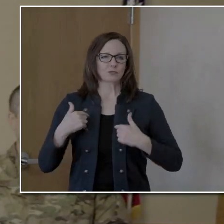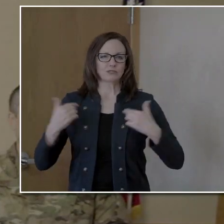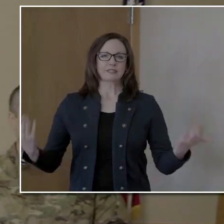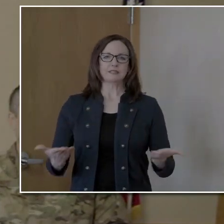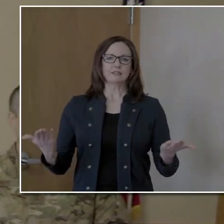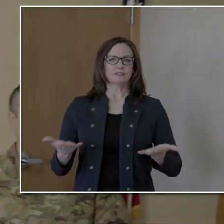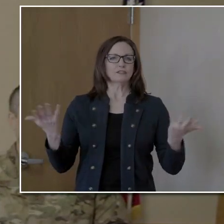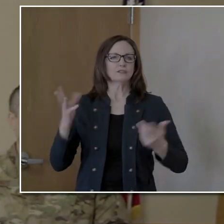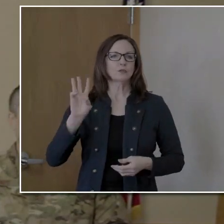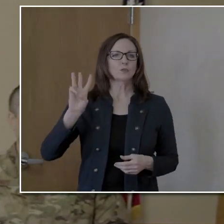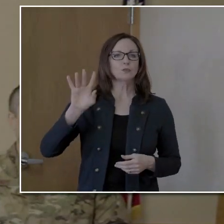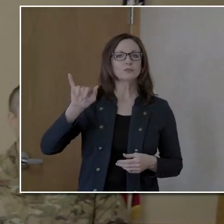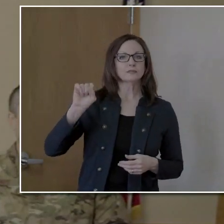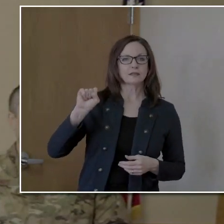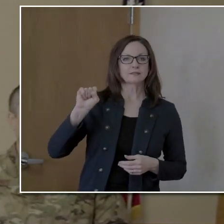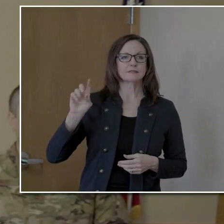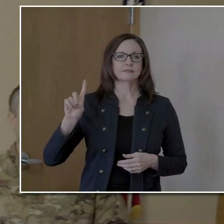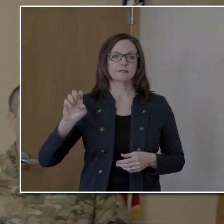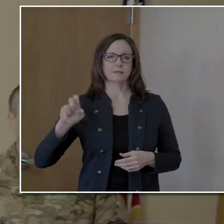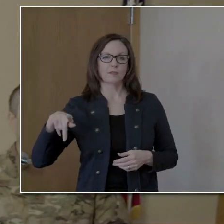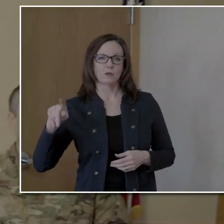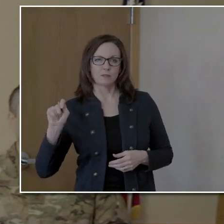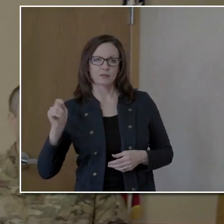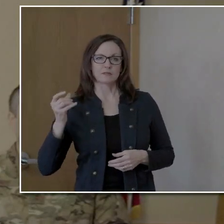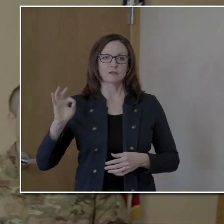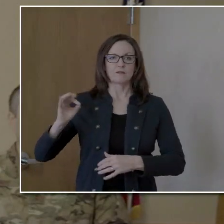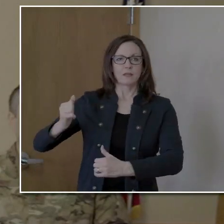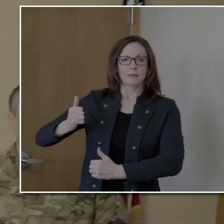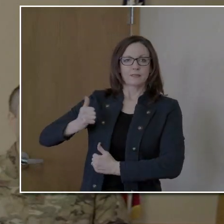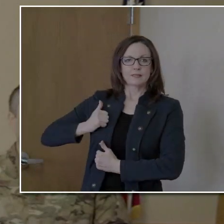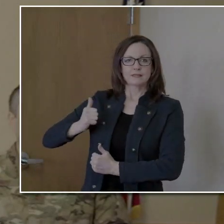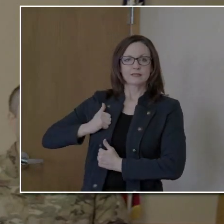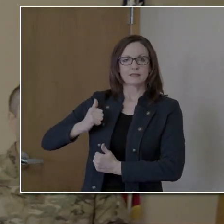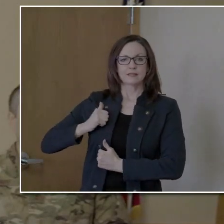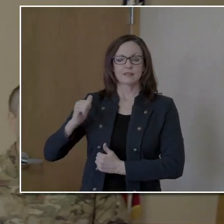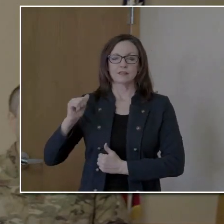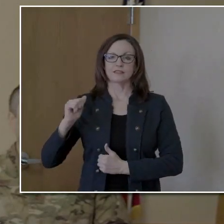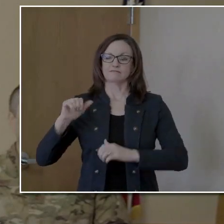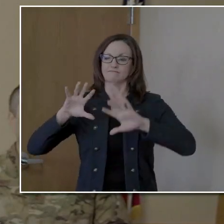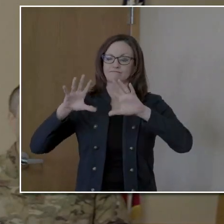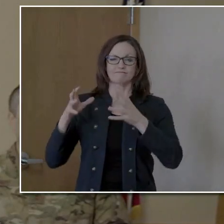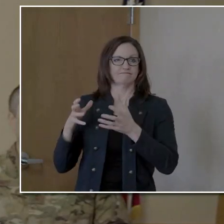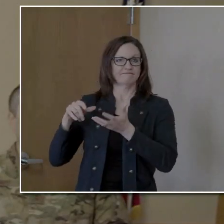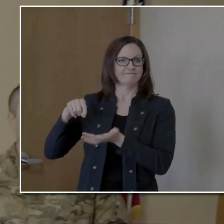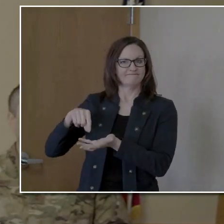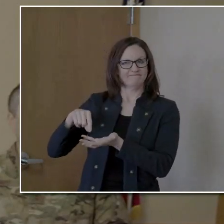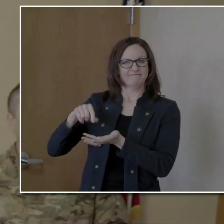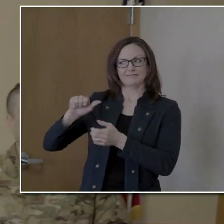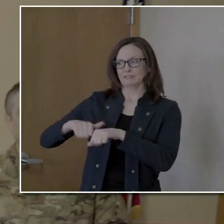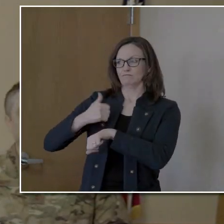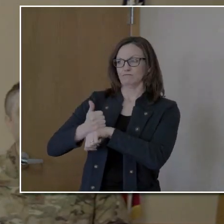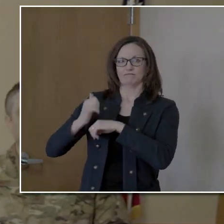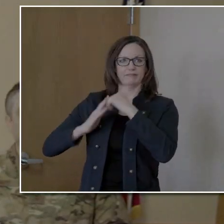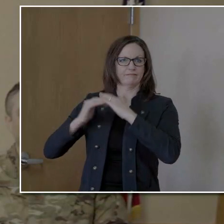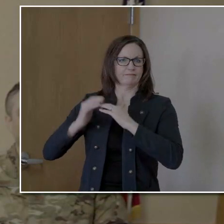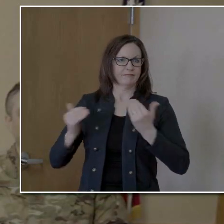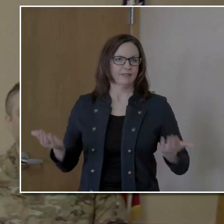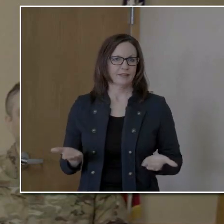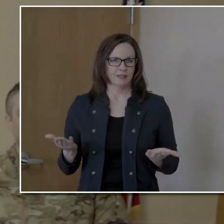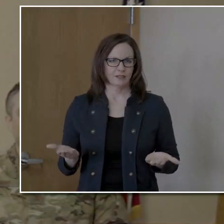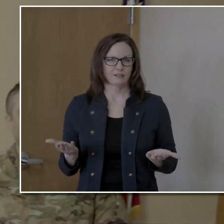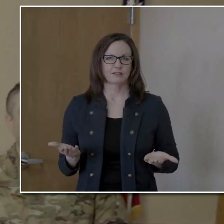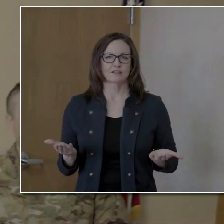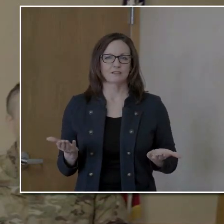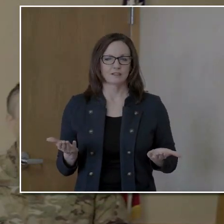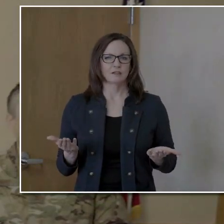agencies have been working out of the State Emergency Operations Center since mid-March on the ongoing response to COVID-19. Today's briefing is